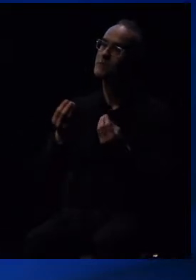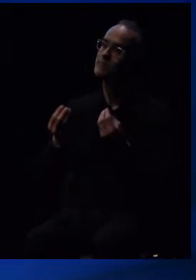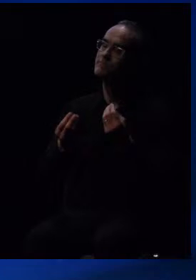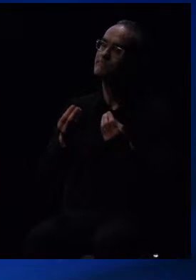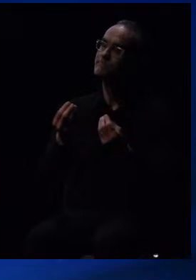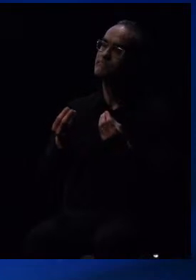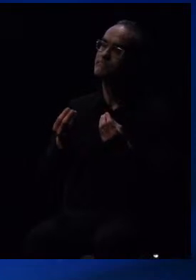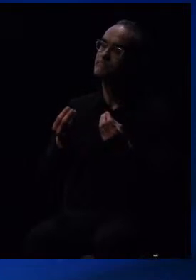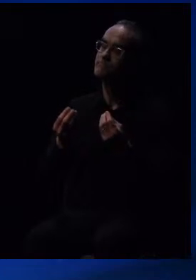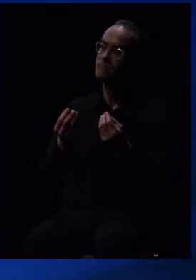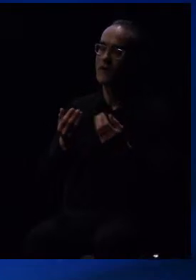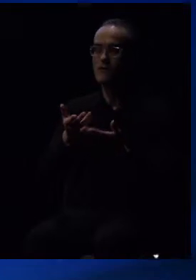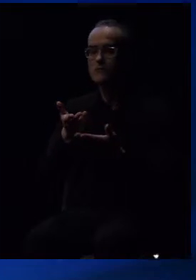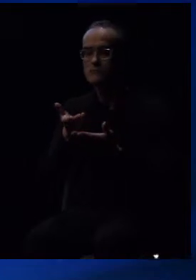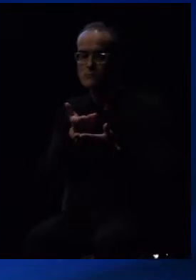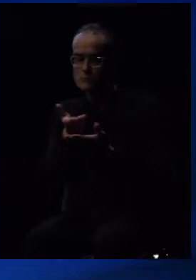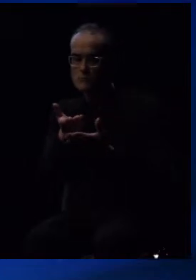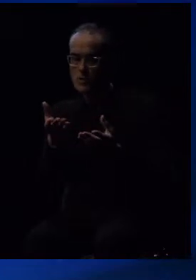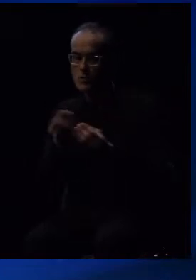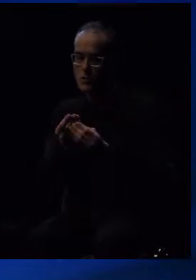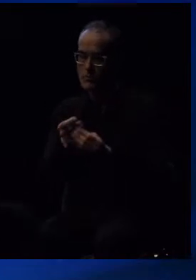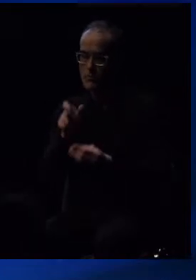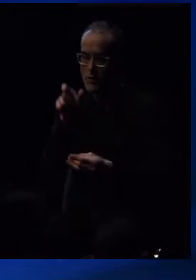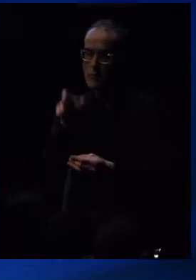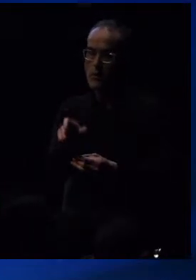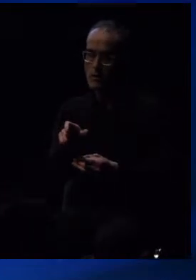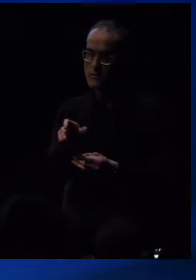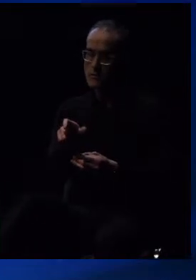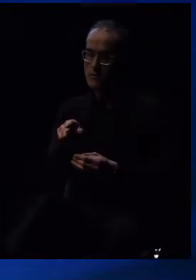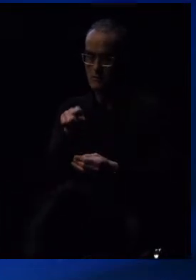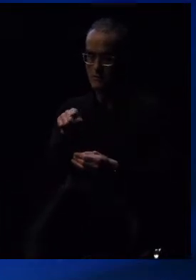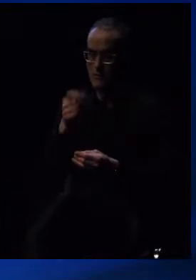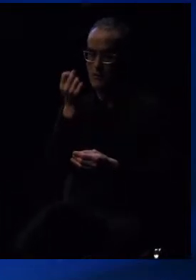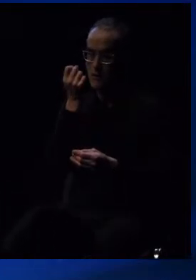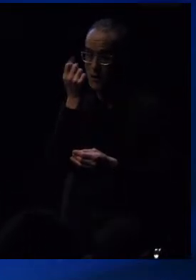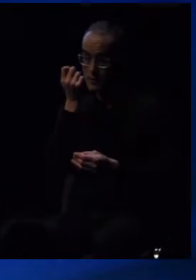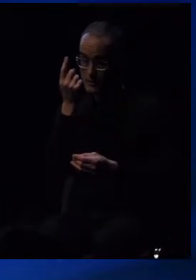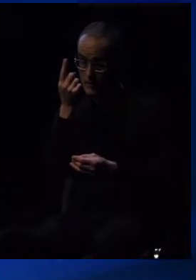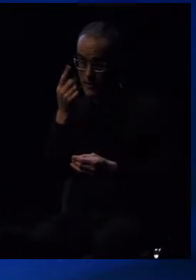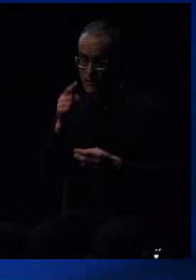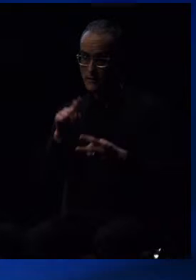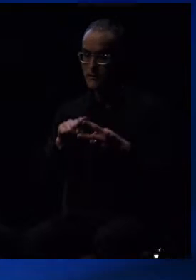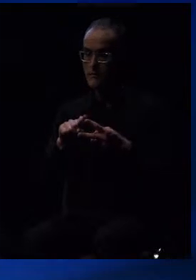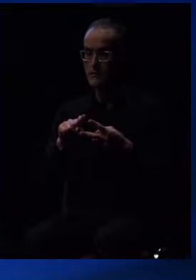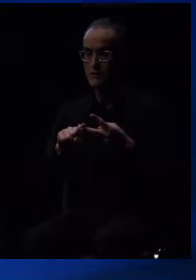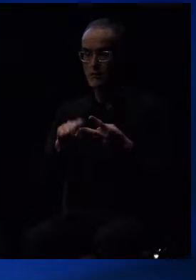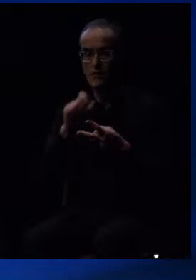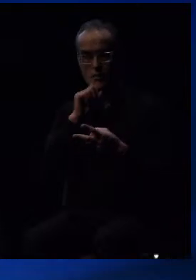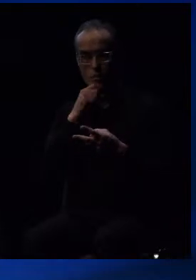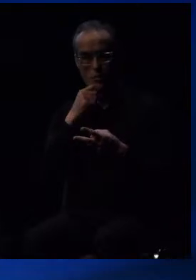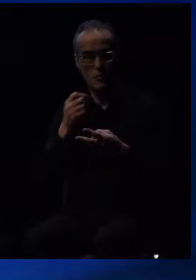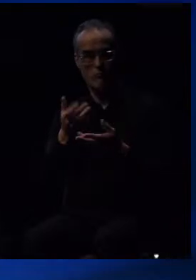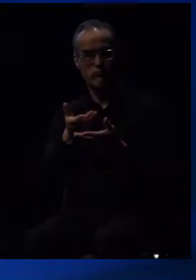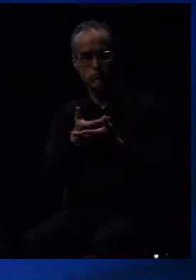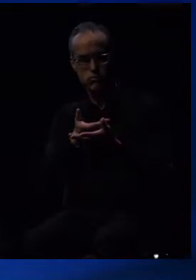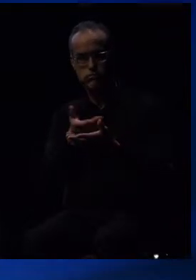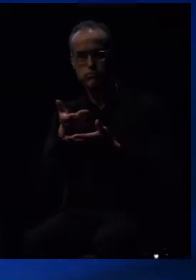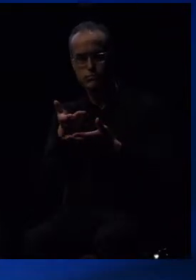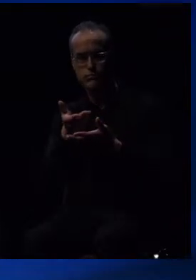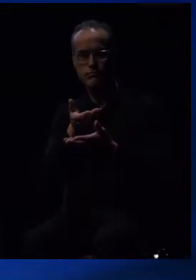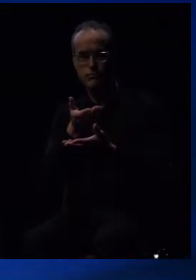speak with a person who understands and who listens to you and make things